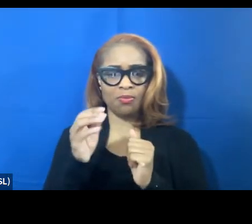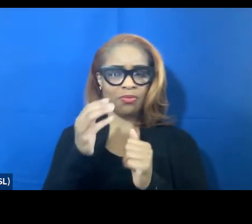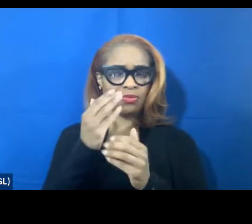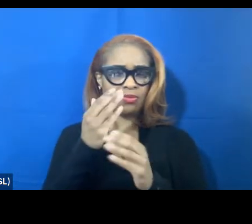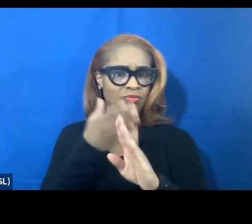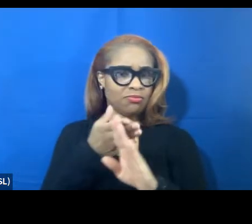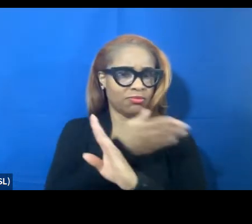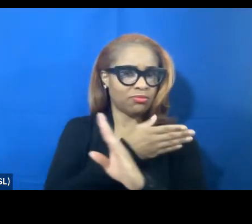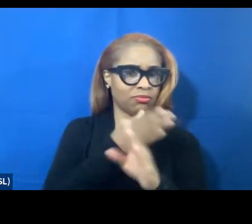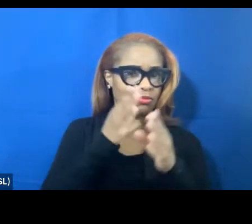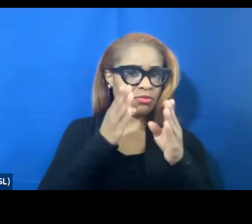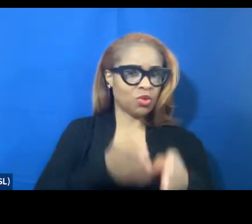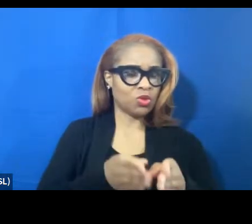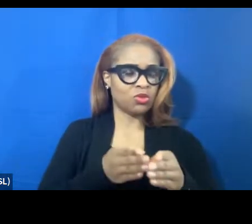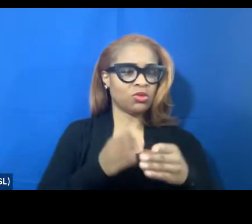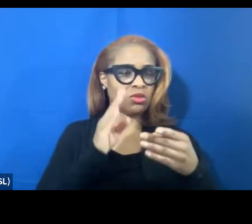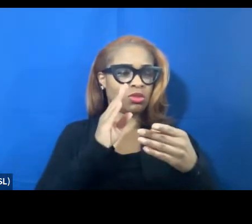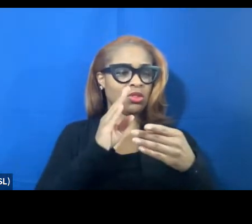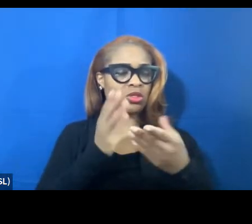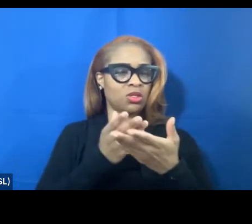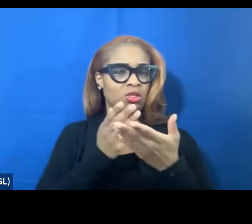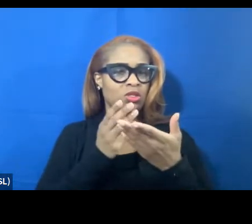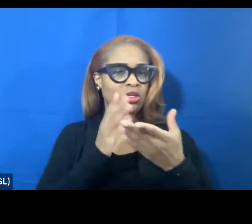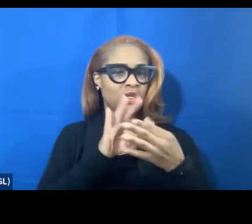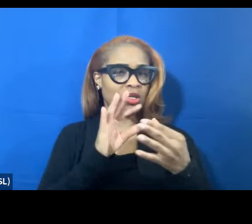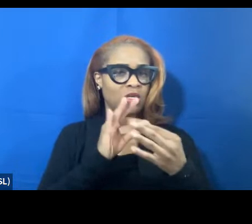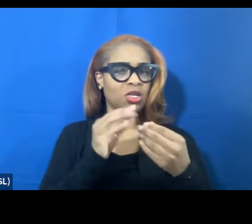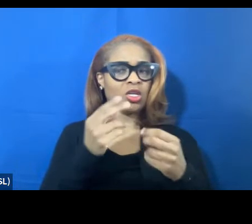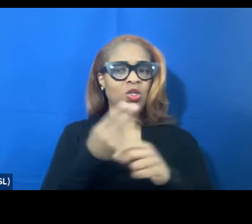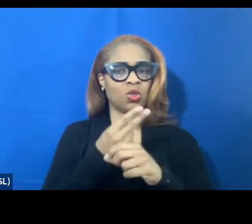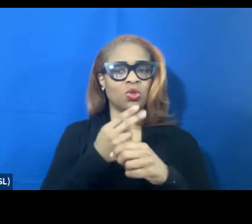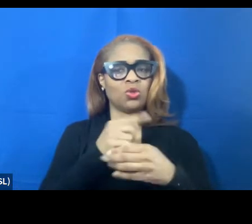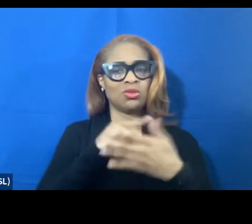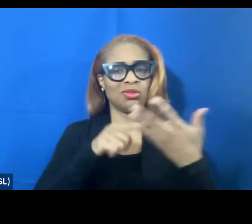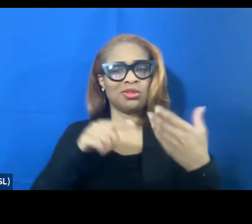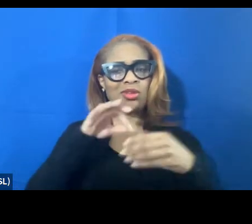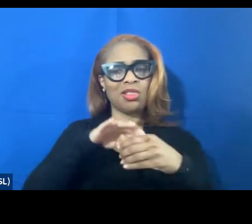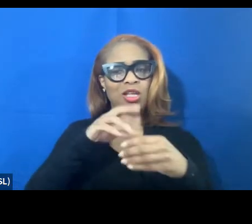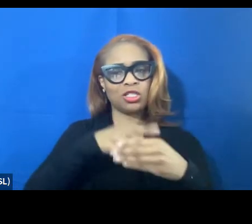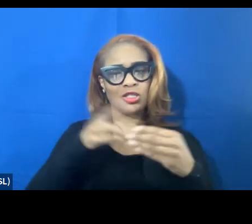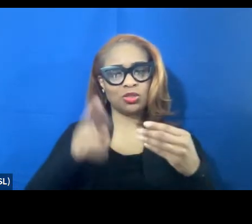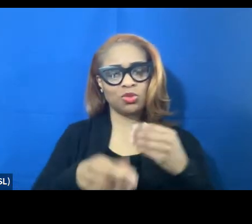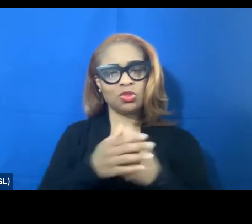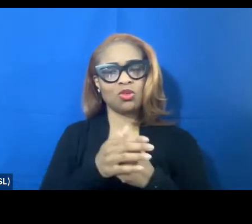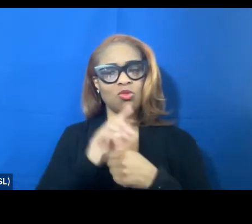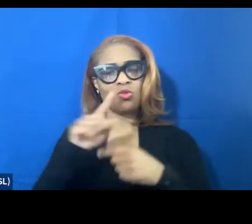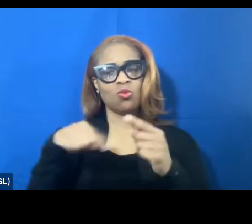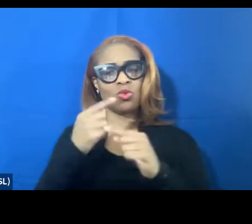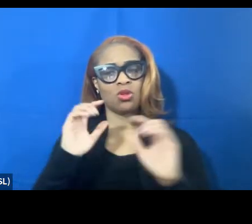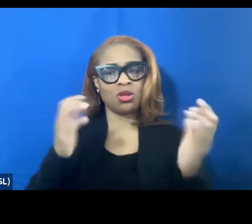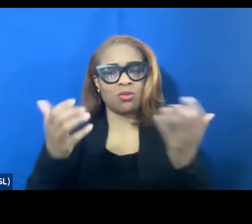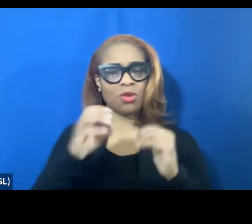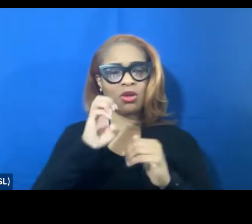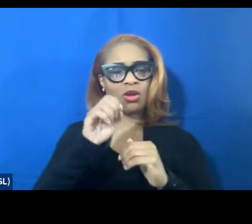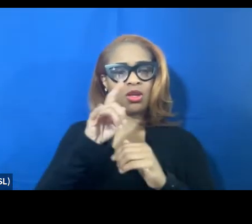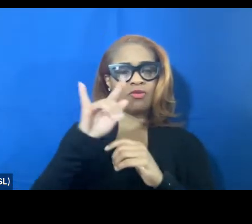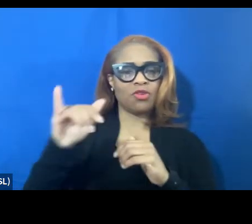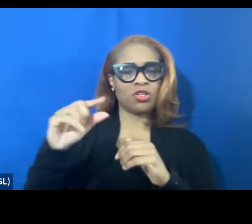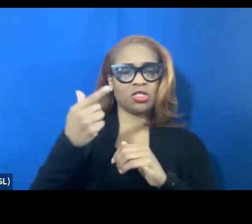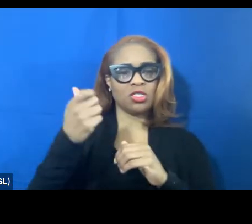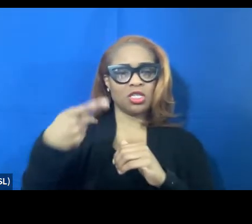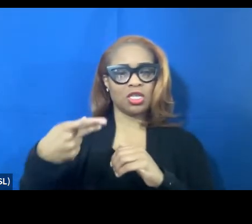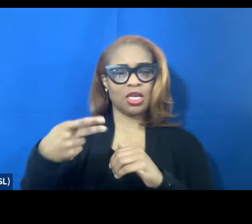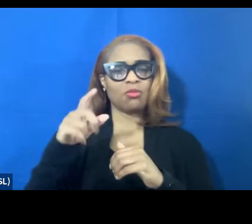previous uh suggestion to use a compilation of election results when you compare the efficiency gap which should be